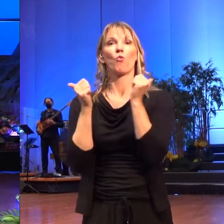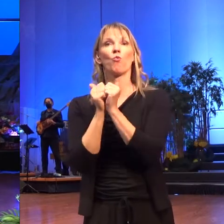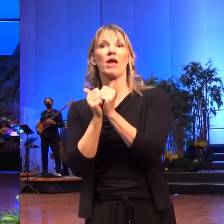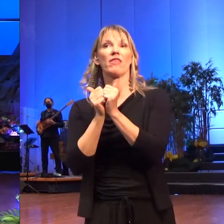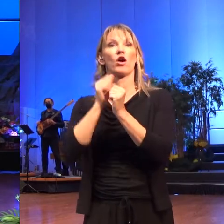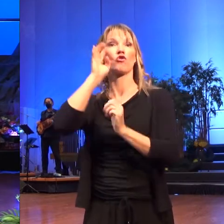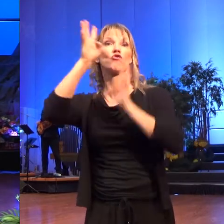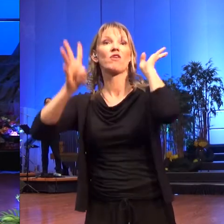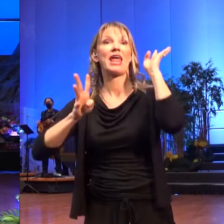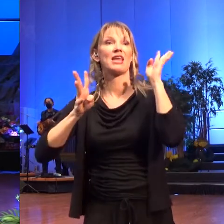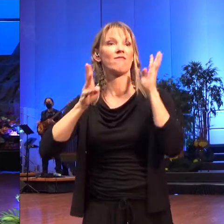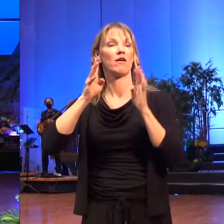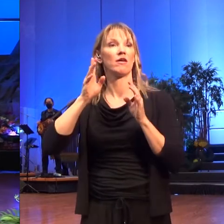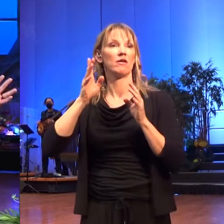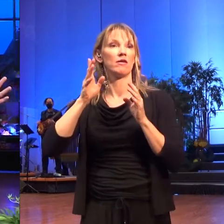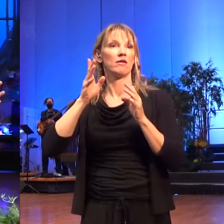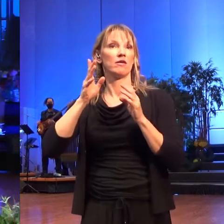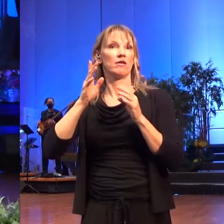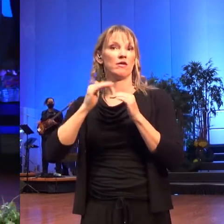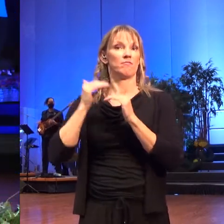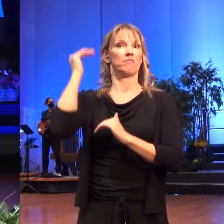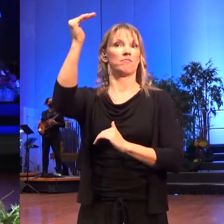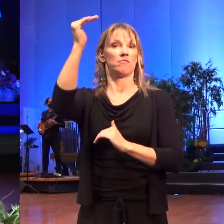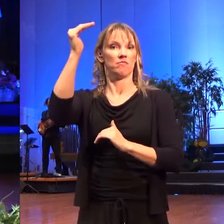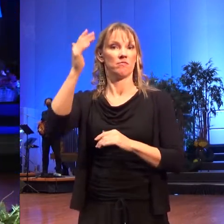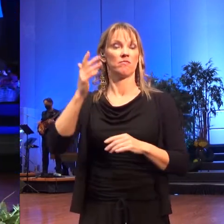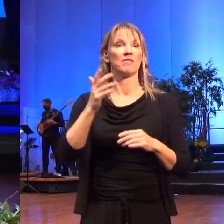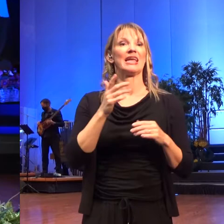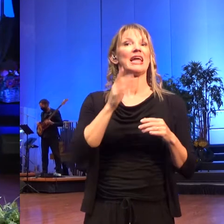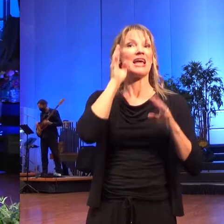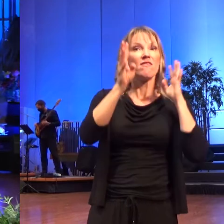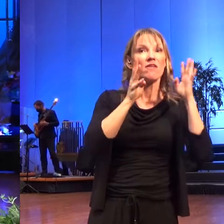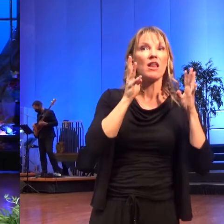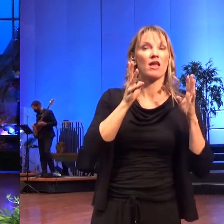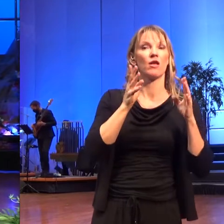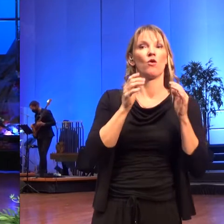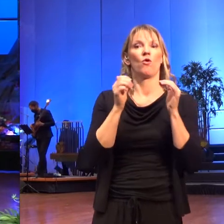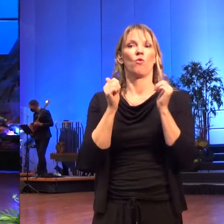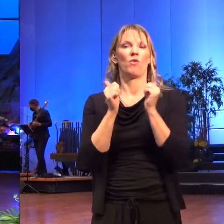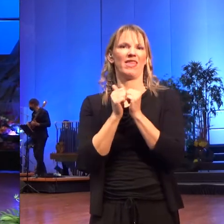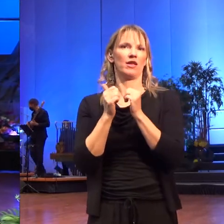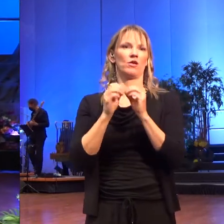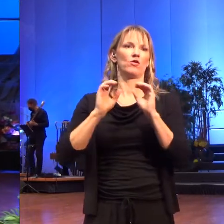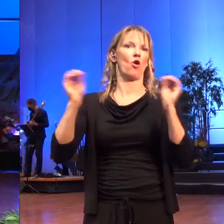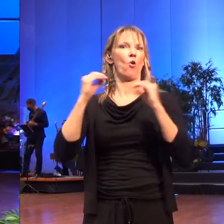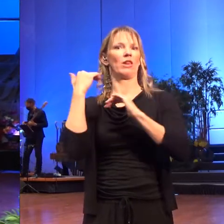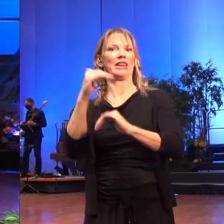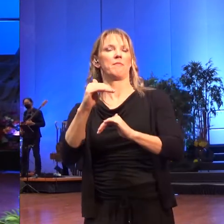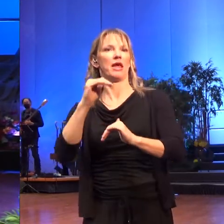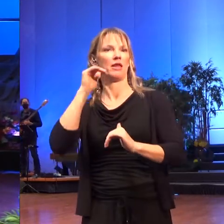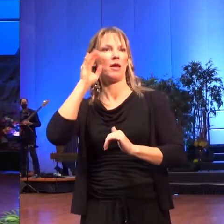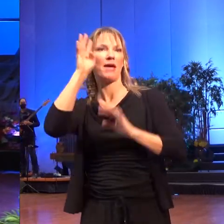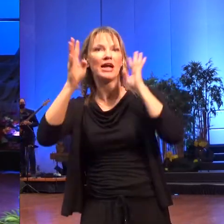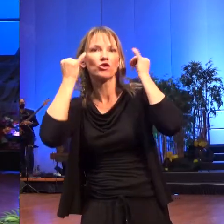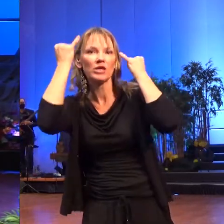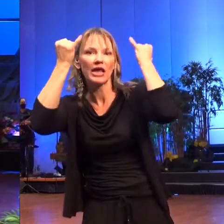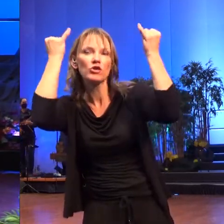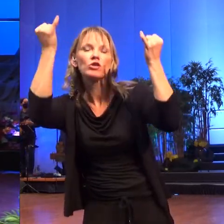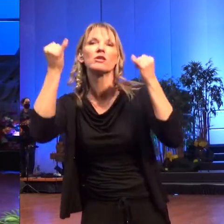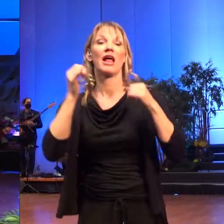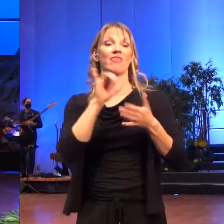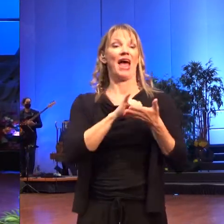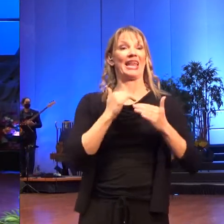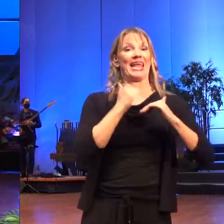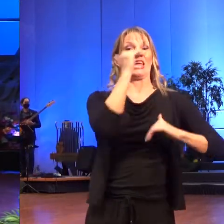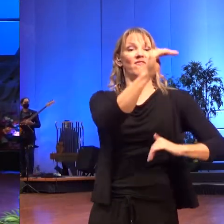creative imagination. Infinite energy coupled with limitless creative imagination. And what I love about that is that infinite